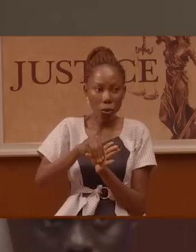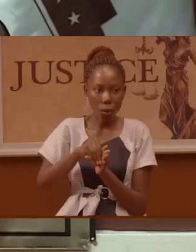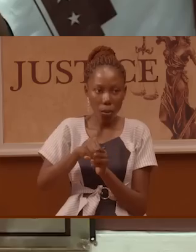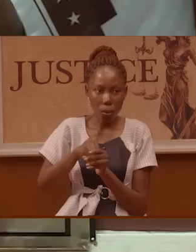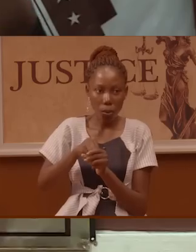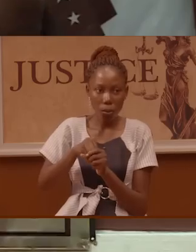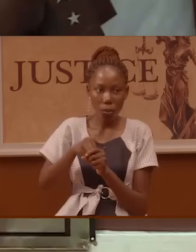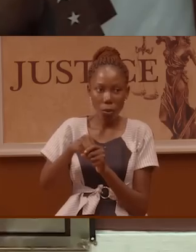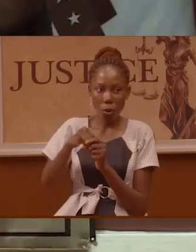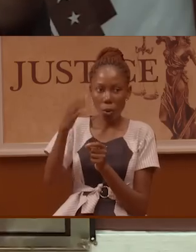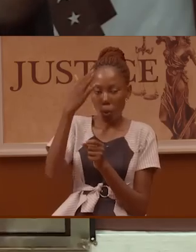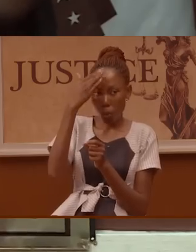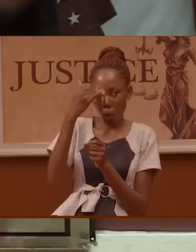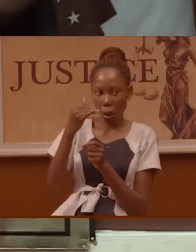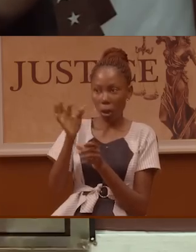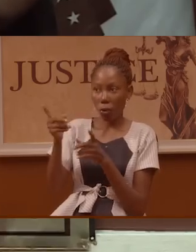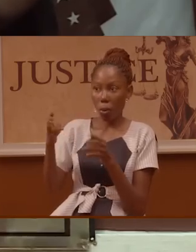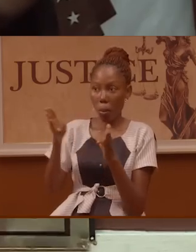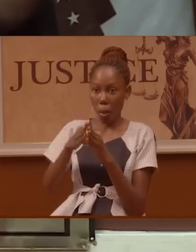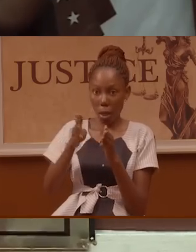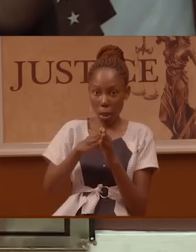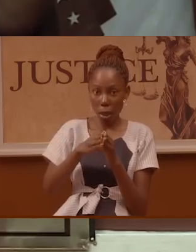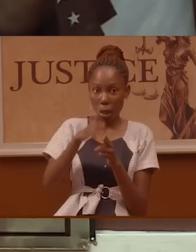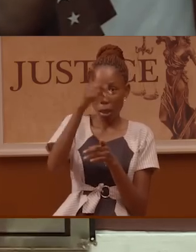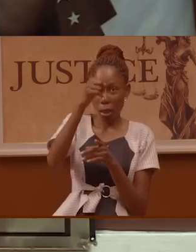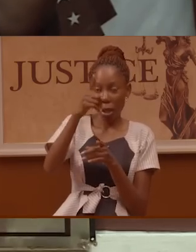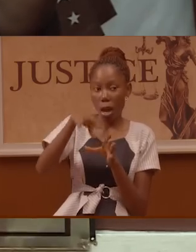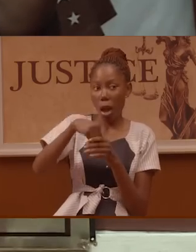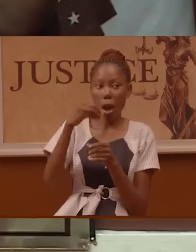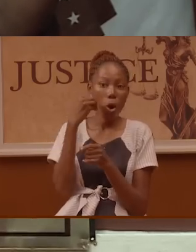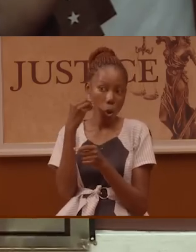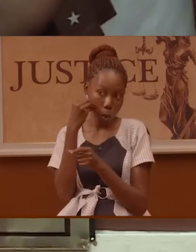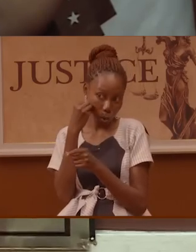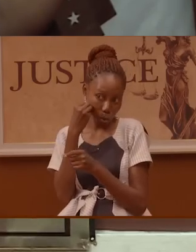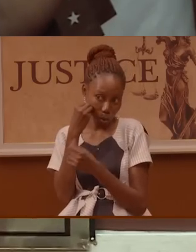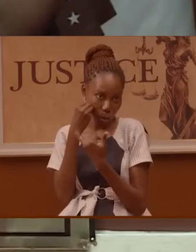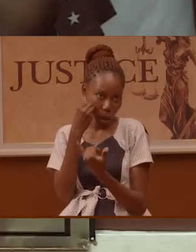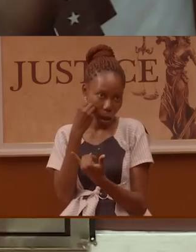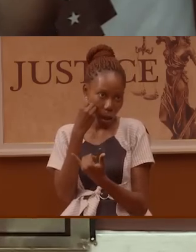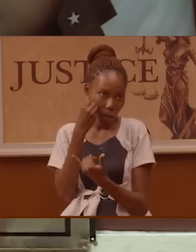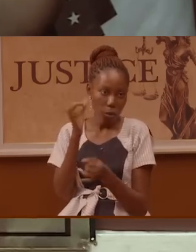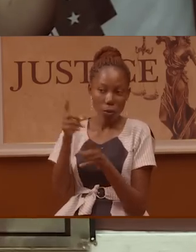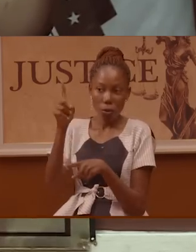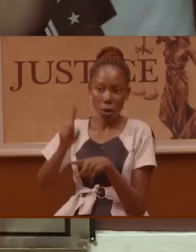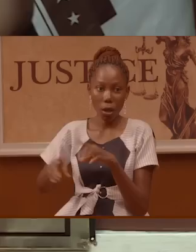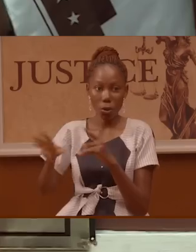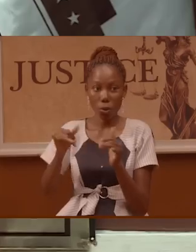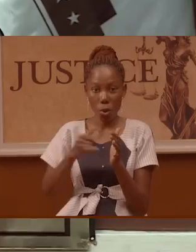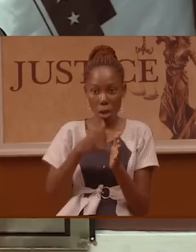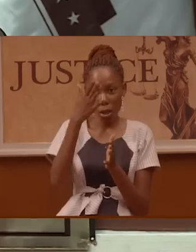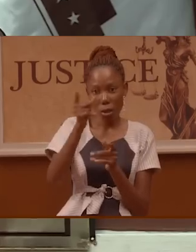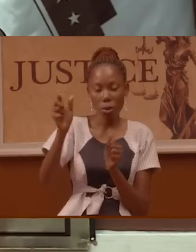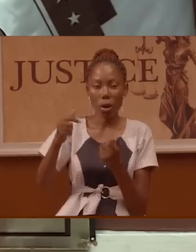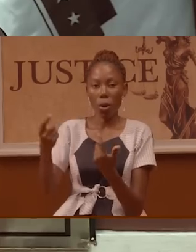The same kind of meeting that I want you to have there, that is suggesting that you should come and have there. If you can't have it there, then we can come